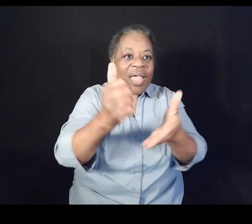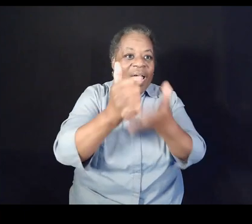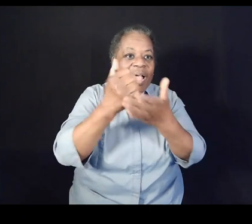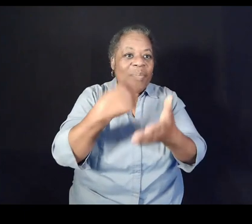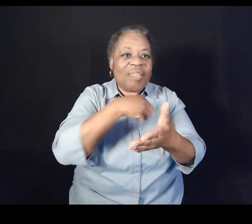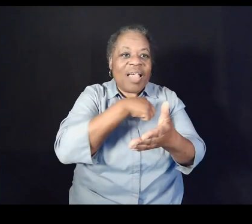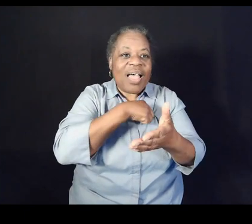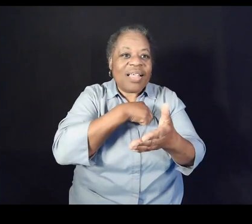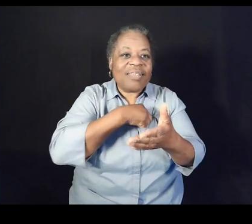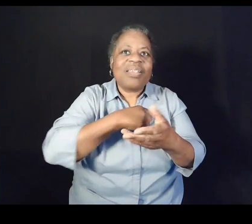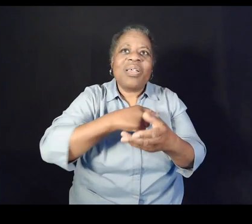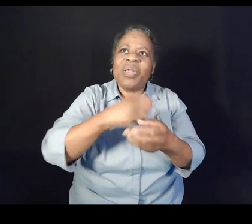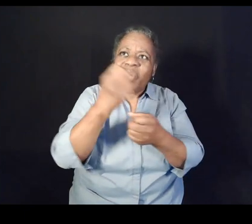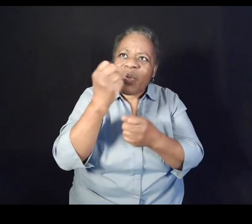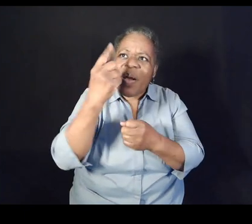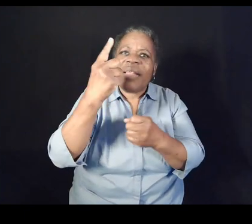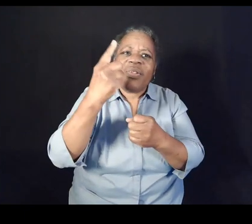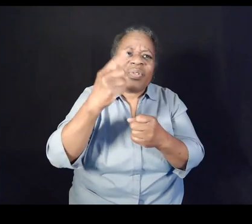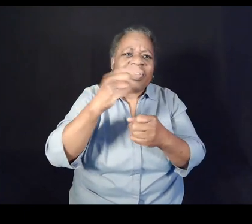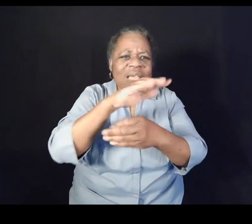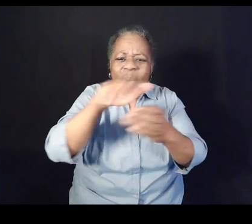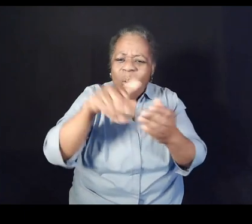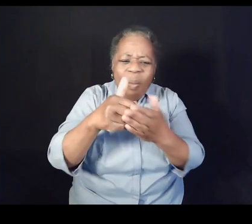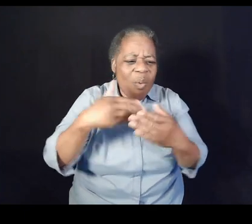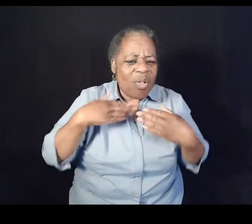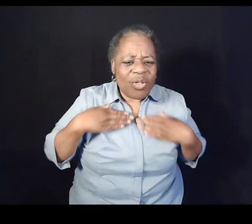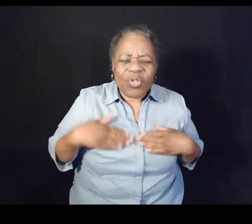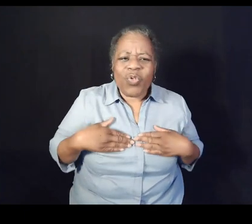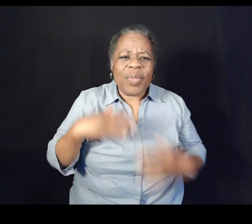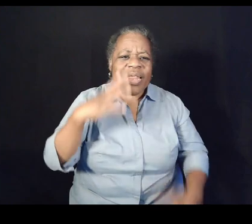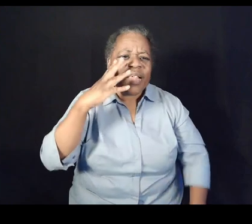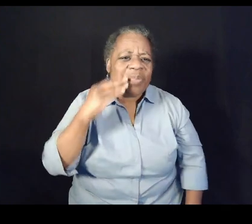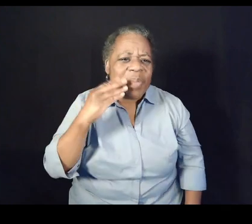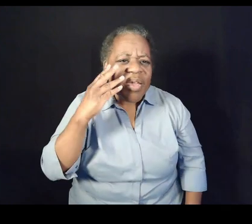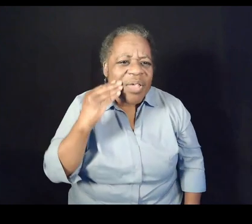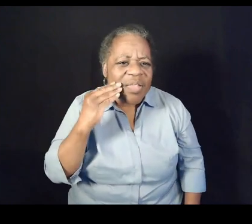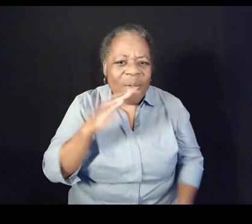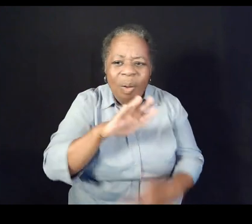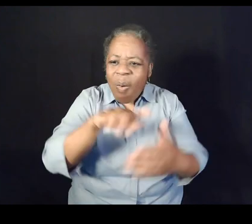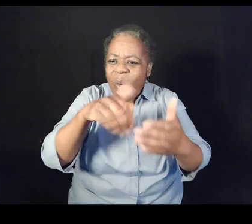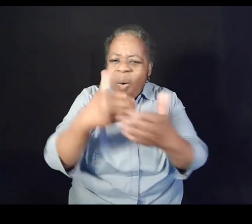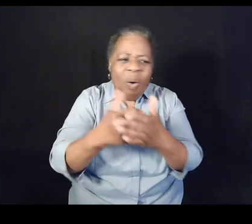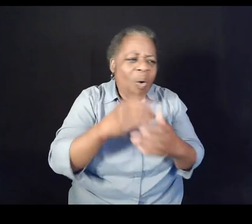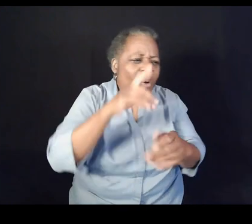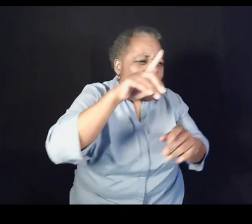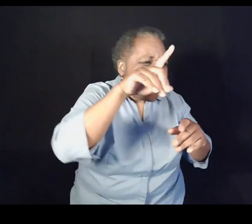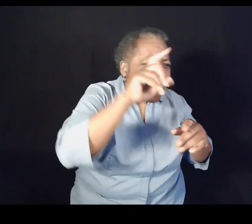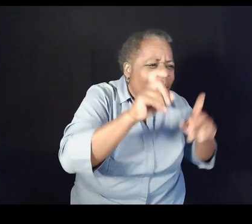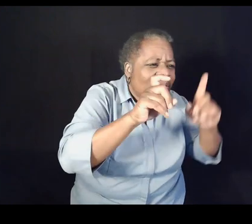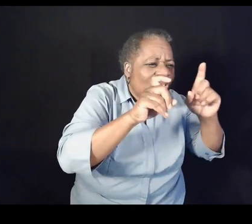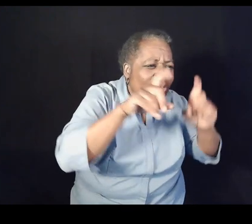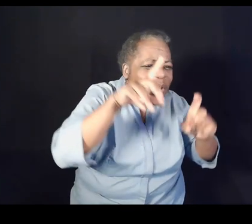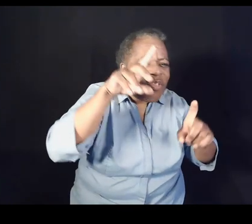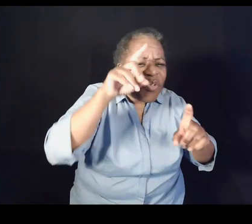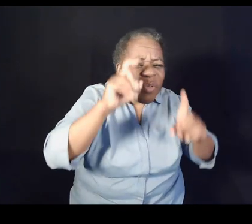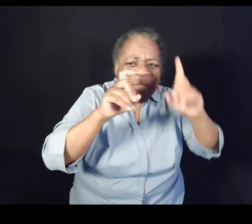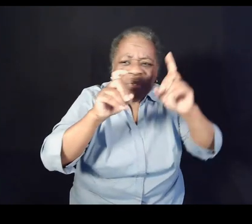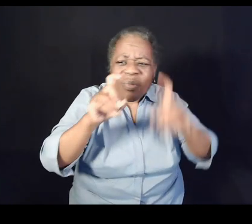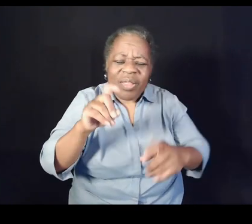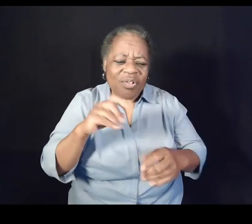out of the entire breadth of human experience. It speaks to all the questions and longings of the human heart.